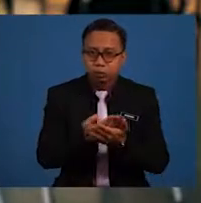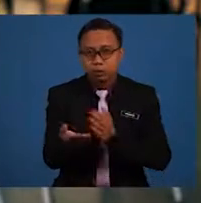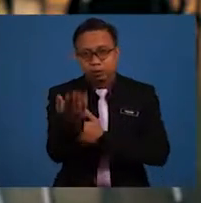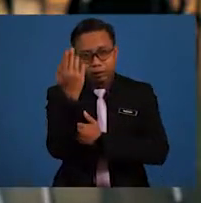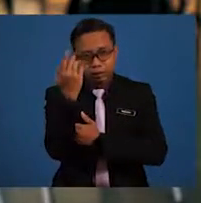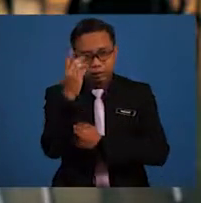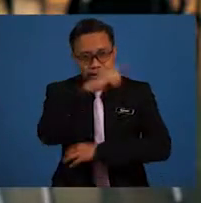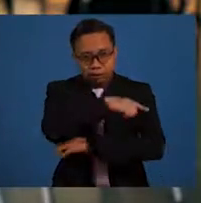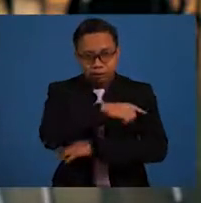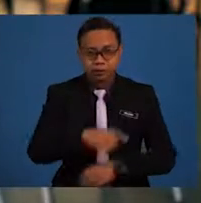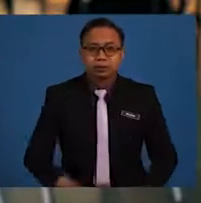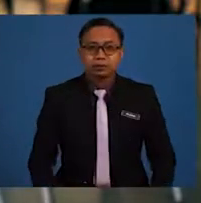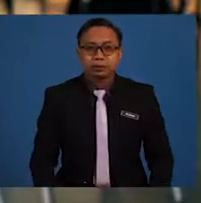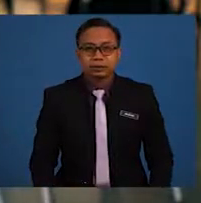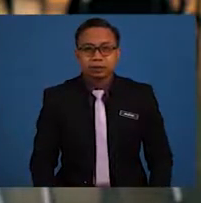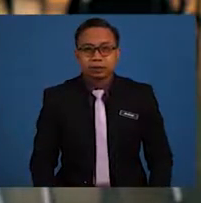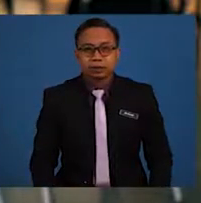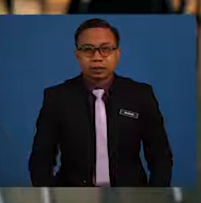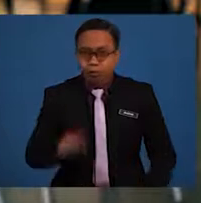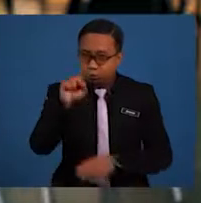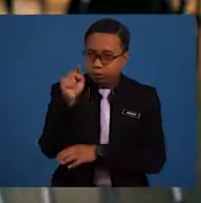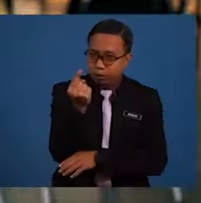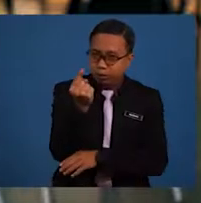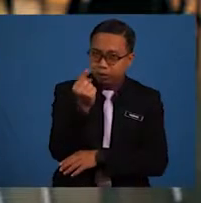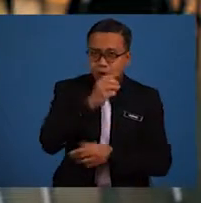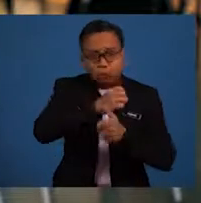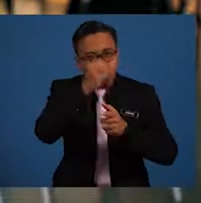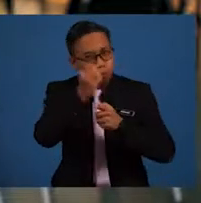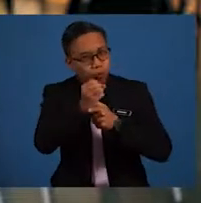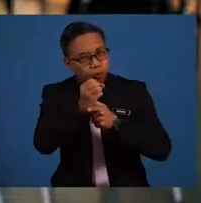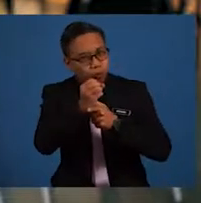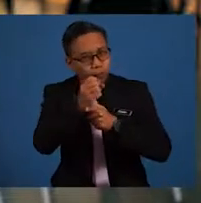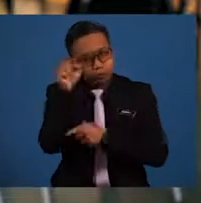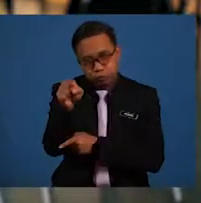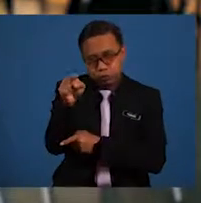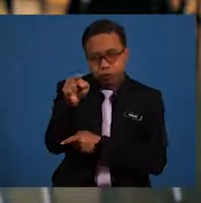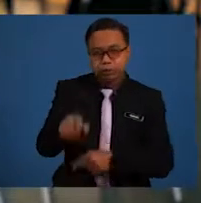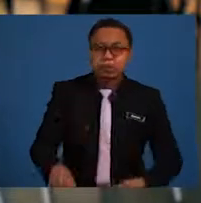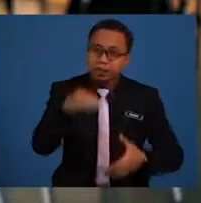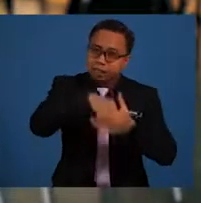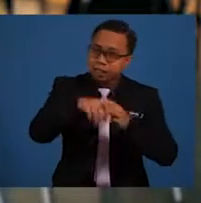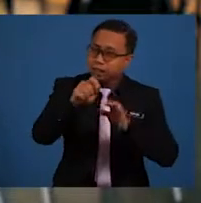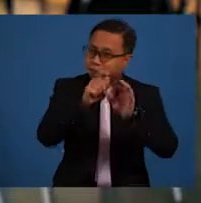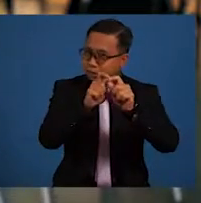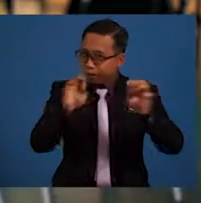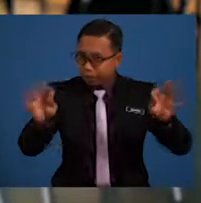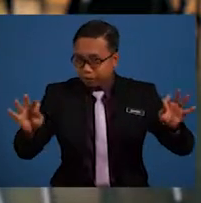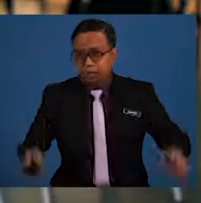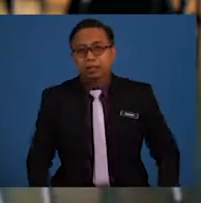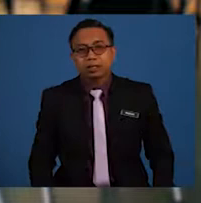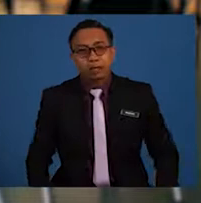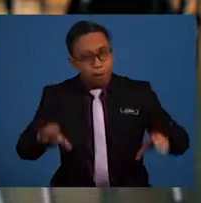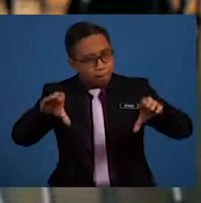Has it ever occurred to you that a comma or even a full stop in a sentence can